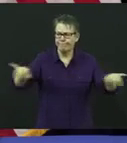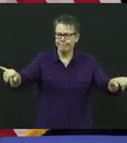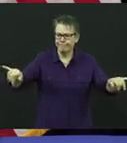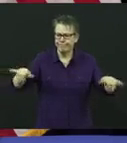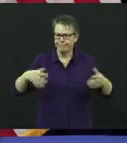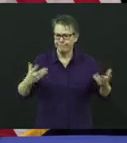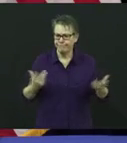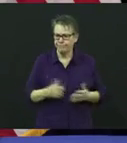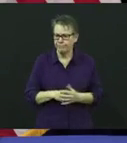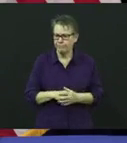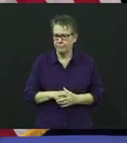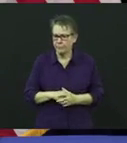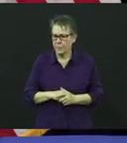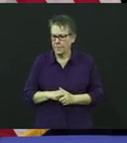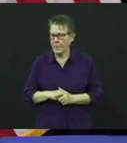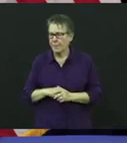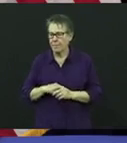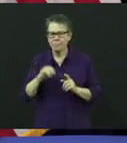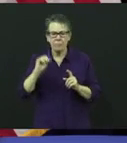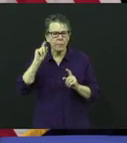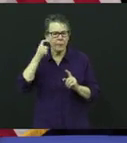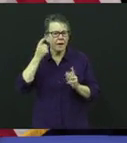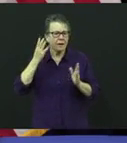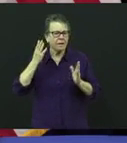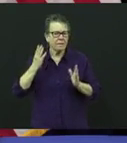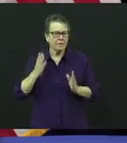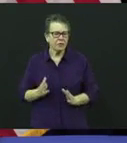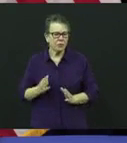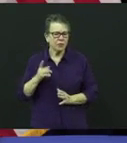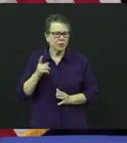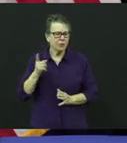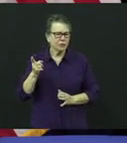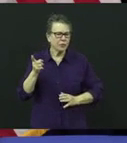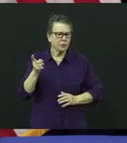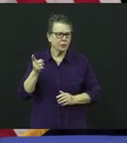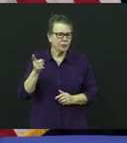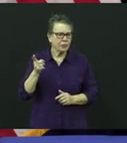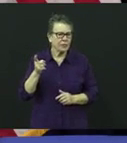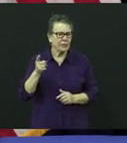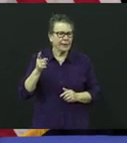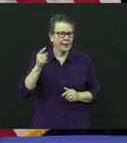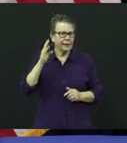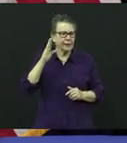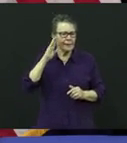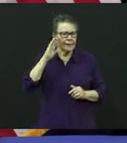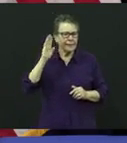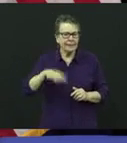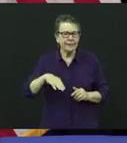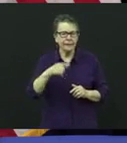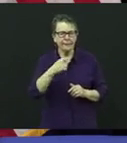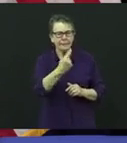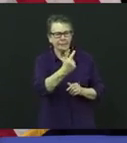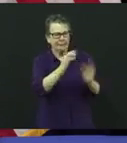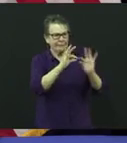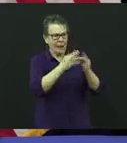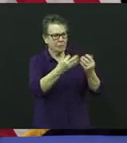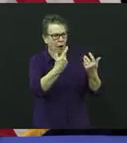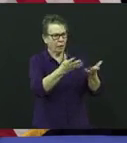the responsible behavior was overwhelming, and I'd say likewise on the part of Pat and the rest of the folks who come into